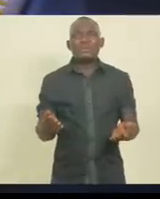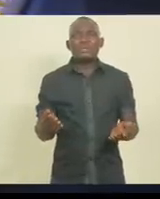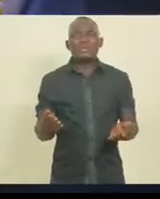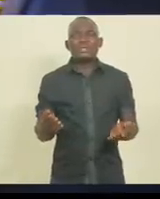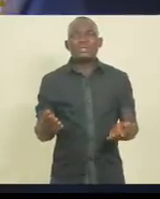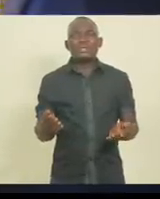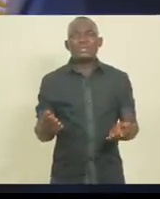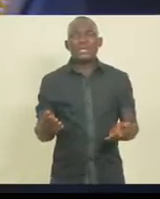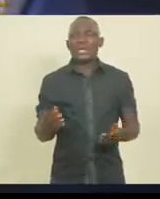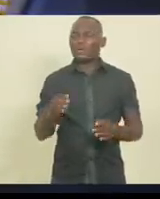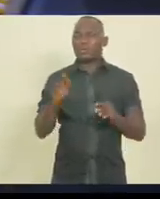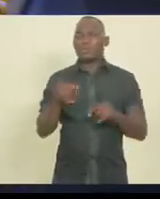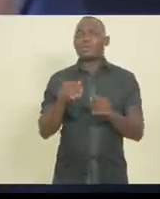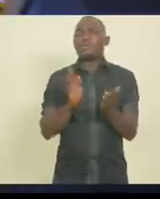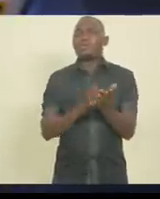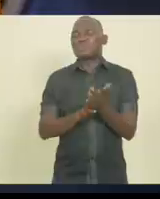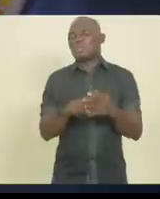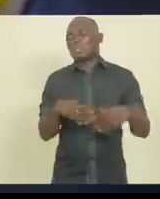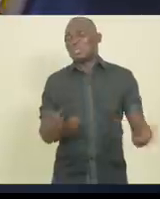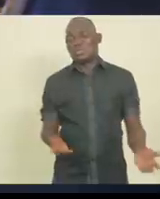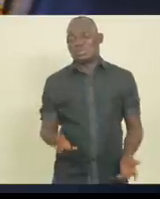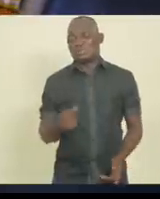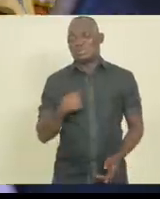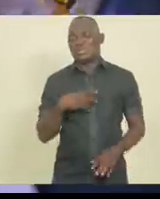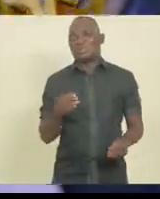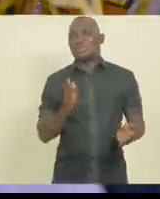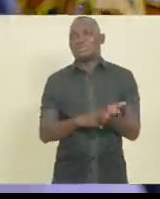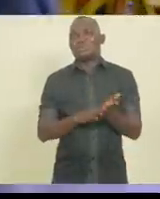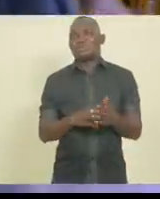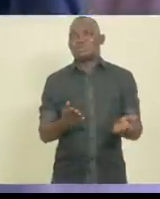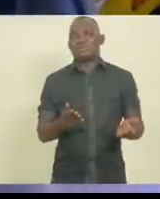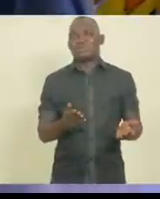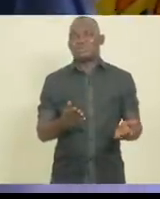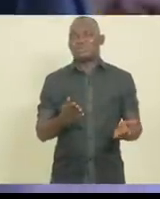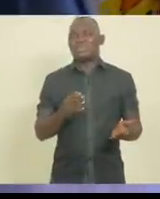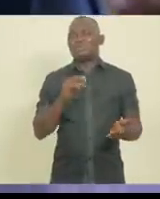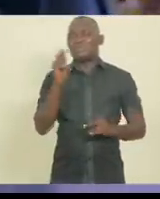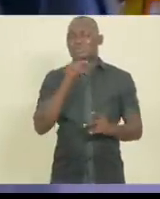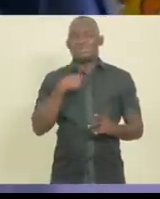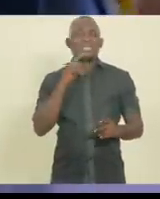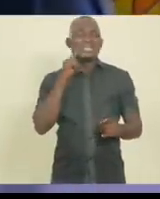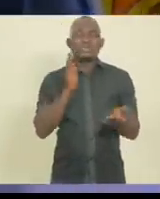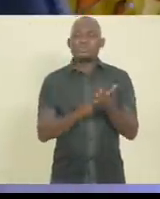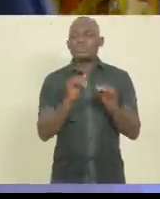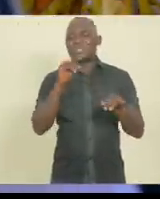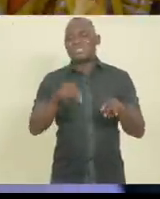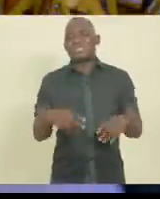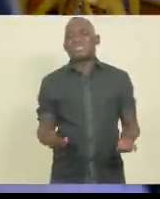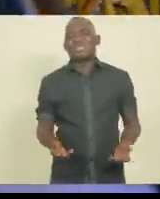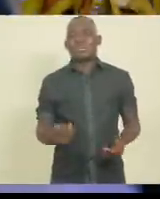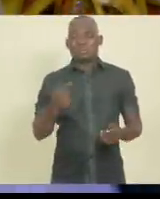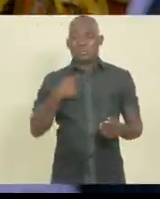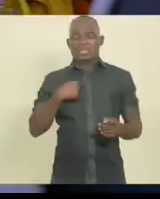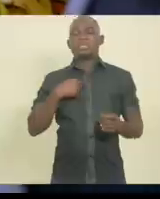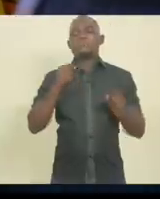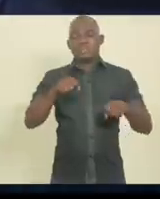School is not for people like me. But I can make shoes, but nobody can buy